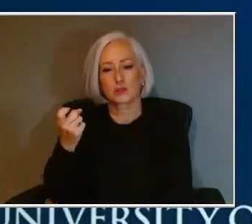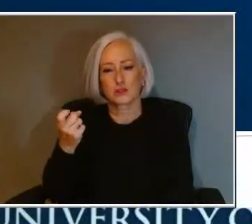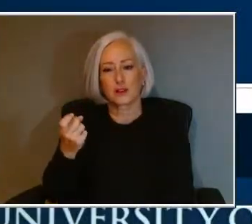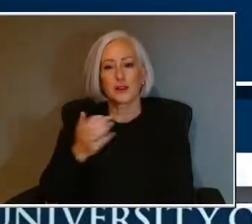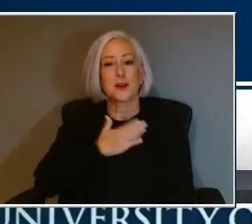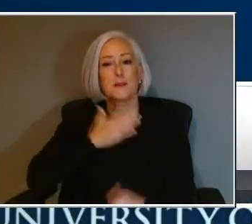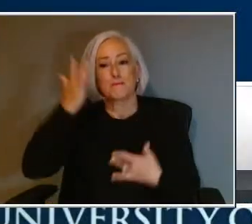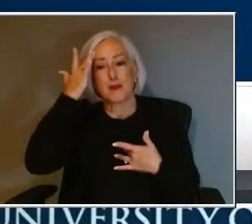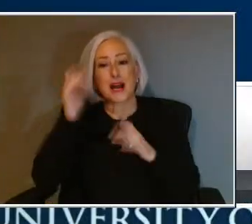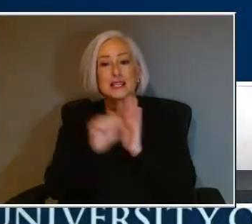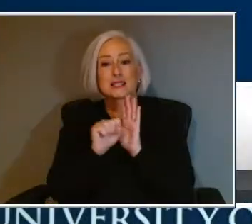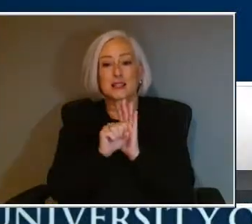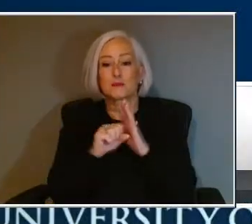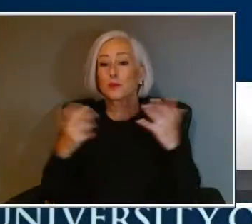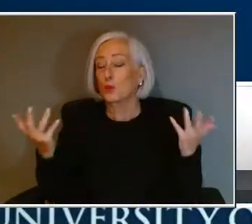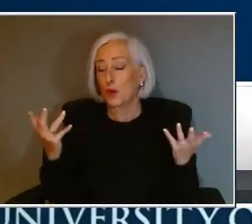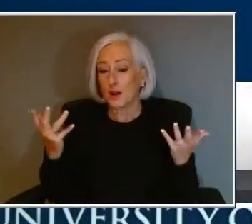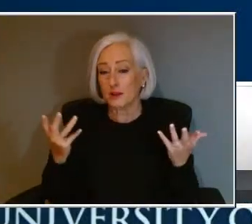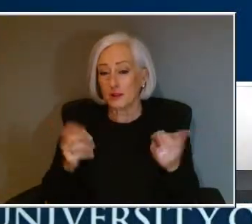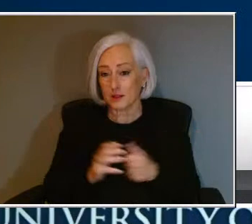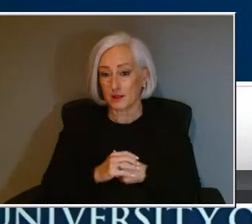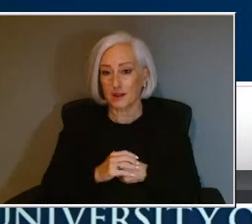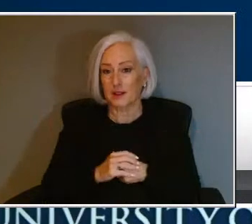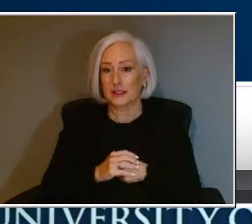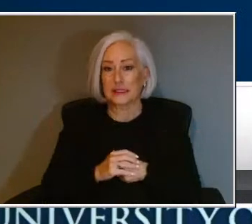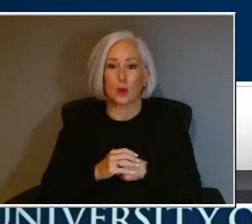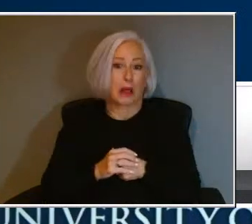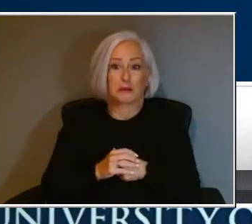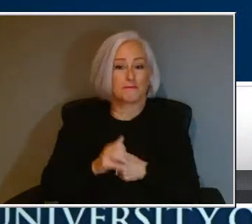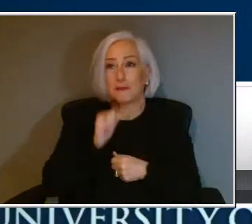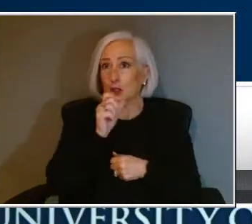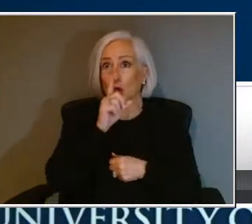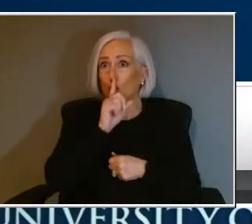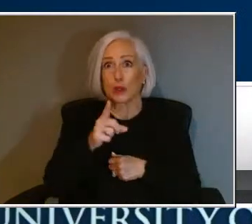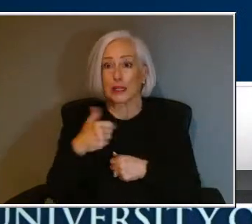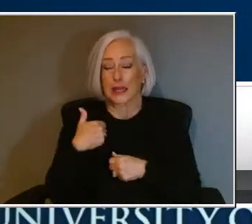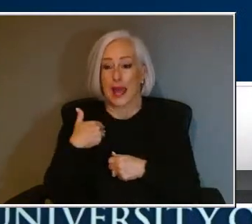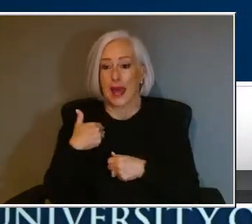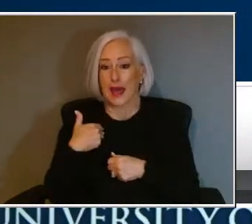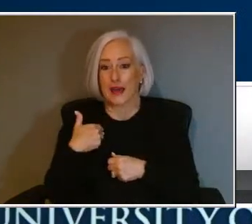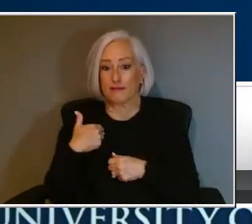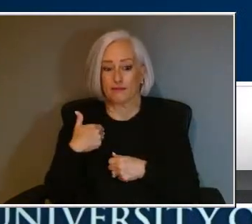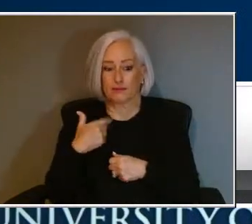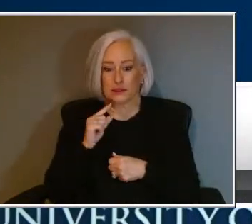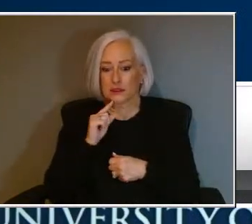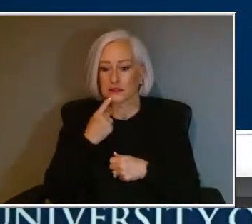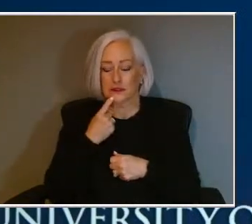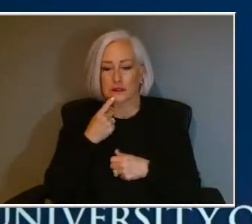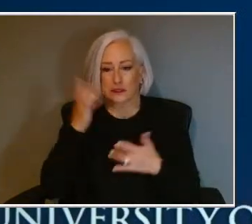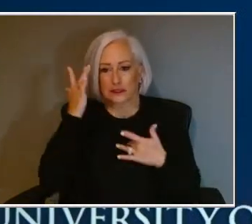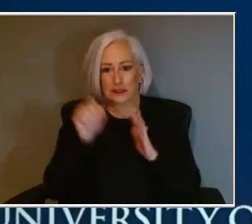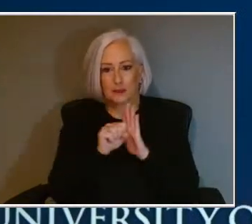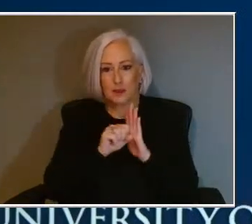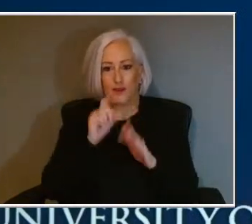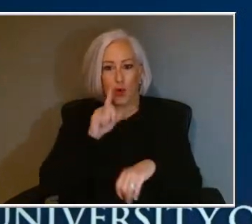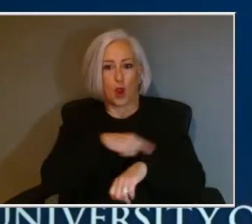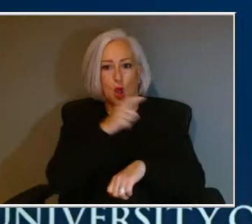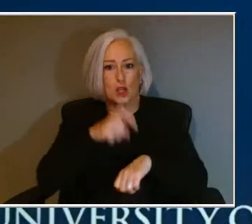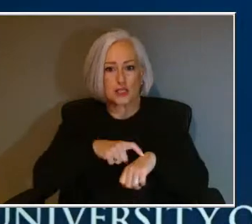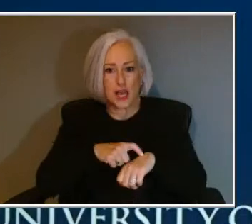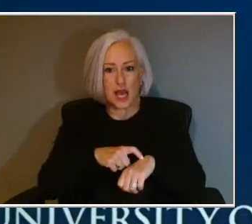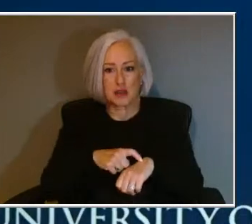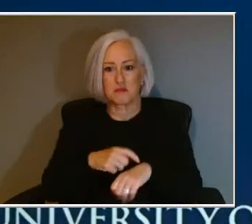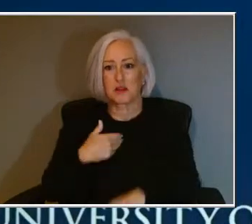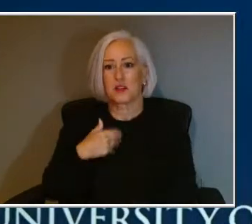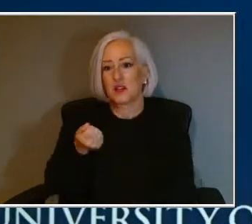symptoms are, I did not had any major symptoms for a long time. My symptoms were a few drops of